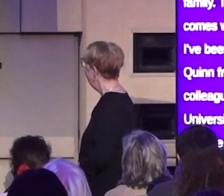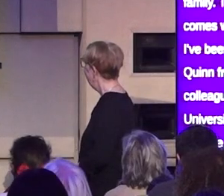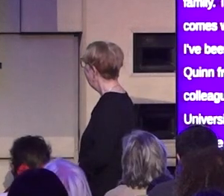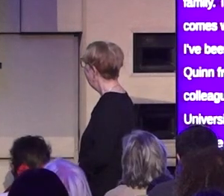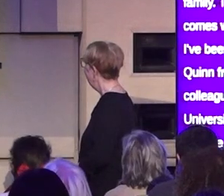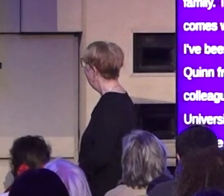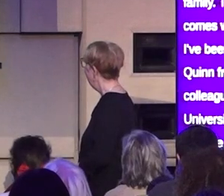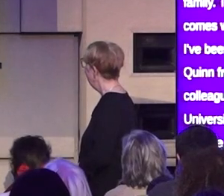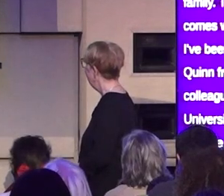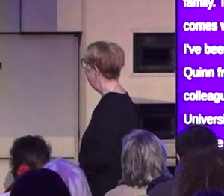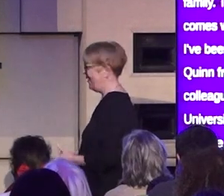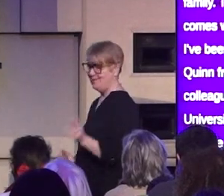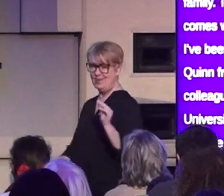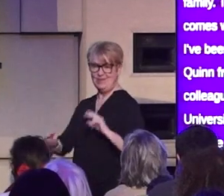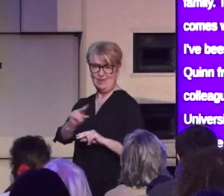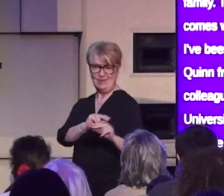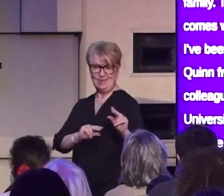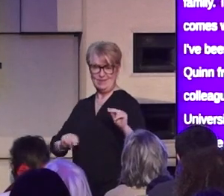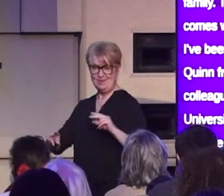Yay, good listening.